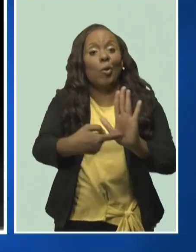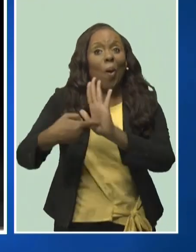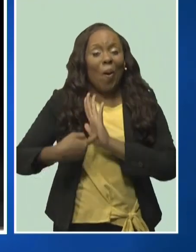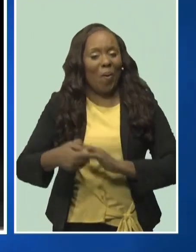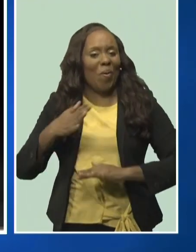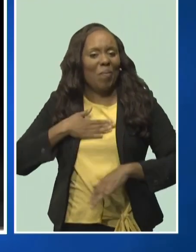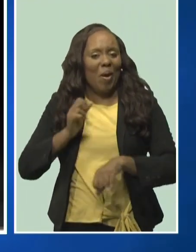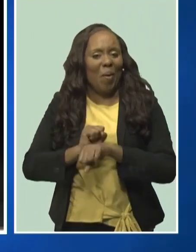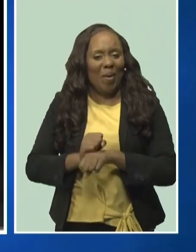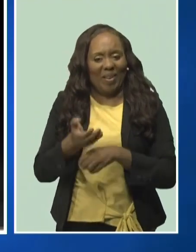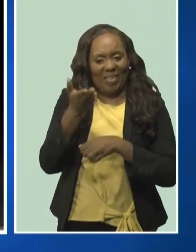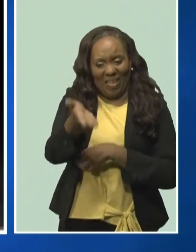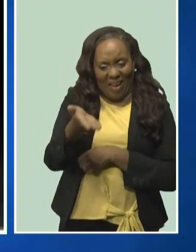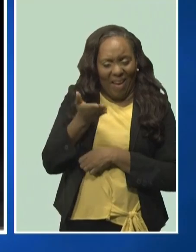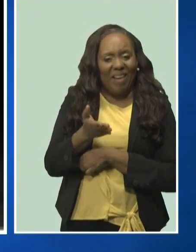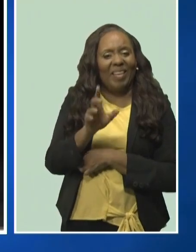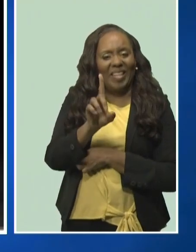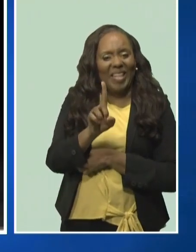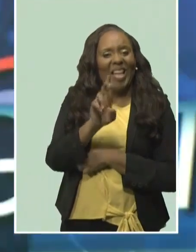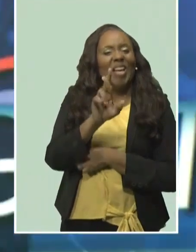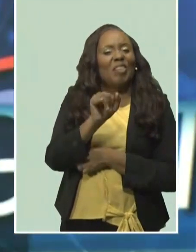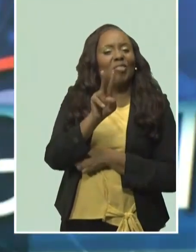them to have it shown.